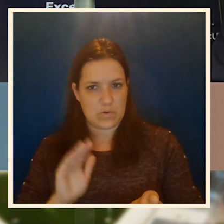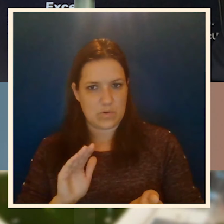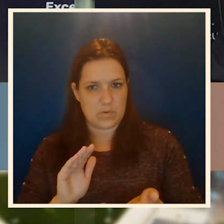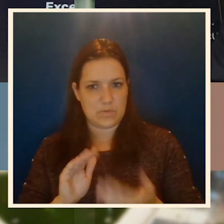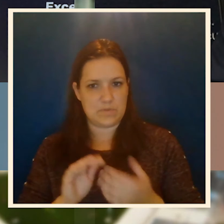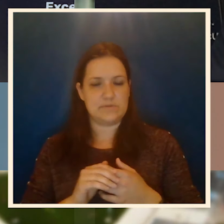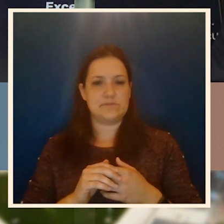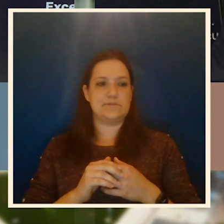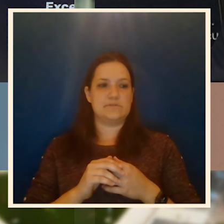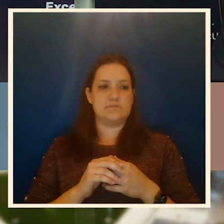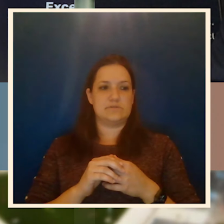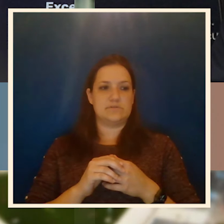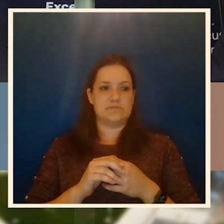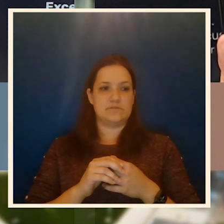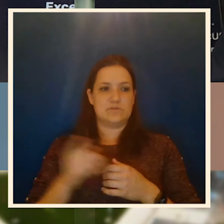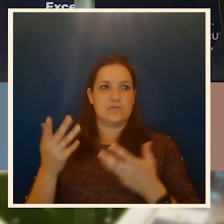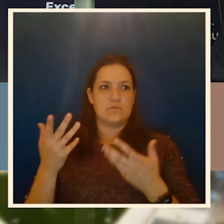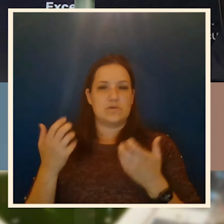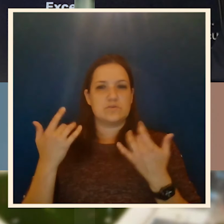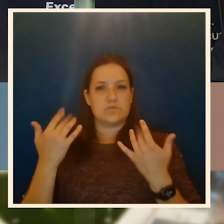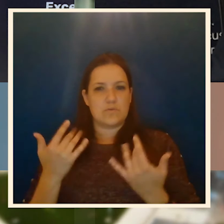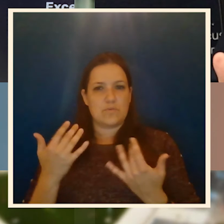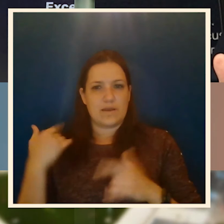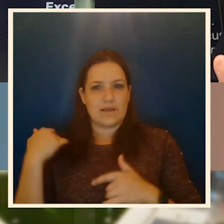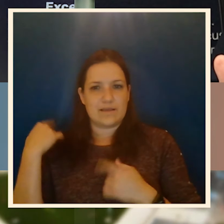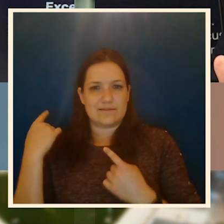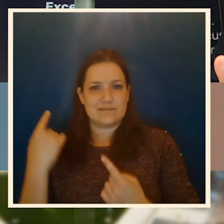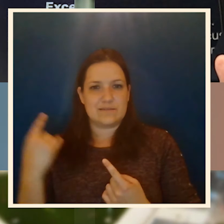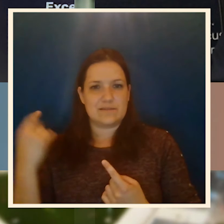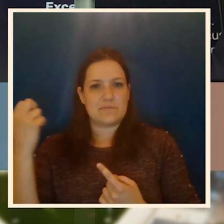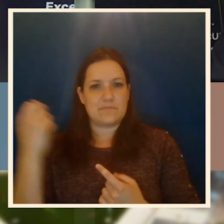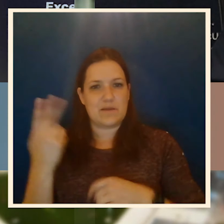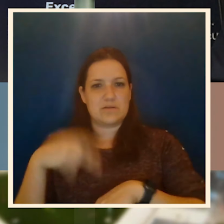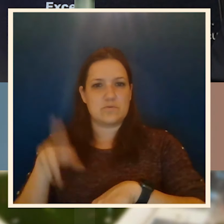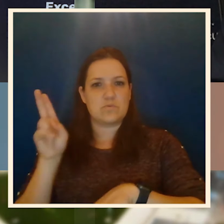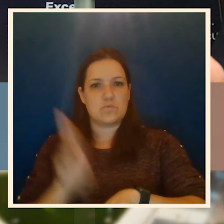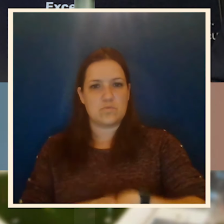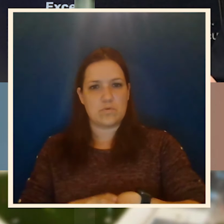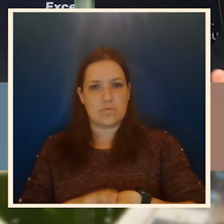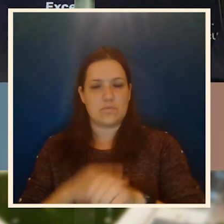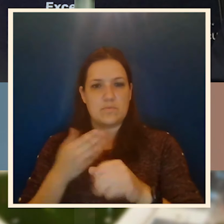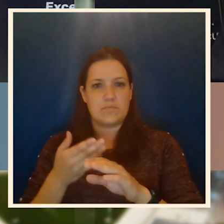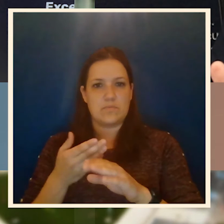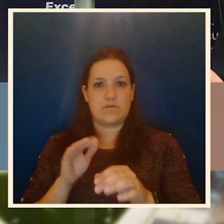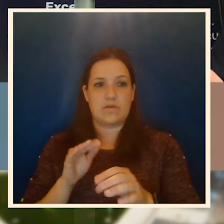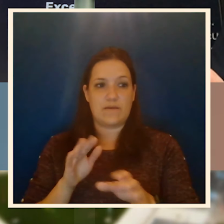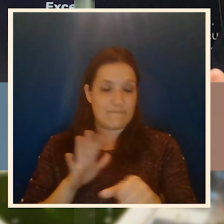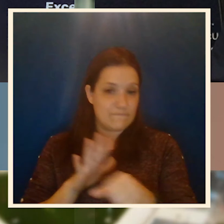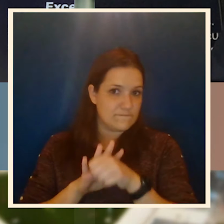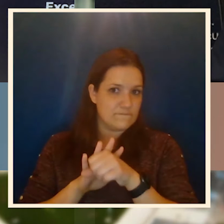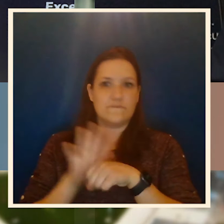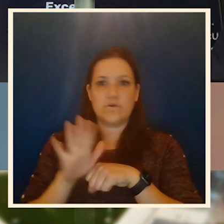So he wants to wait till it has come back to more normal levels to fully restore the hours. But we